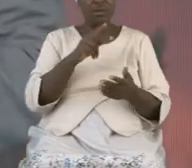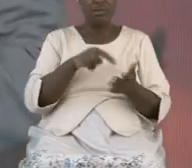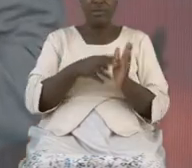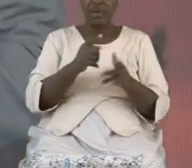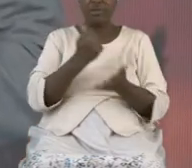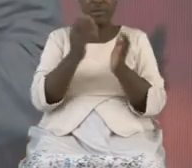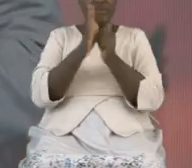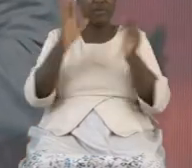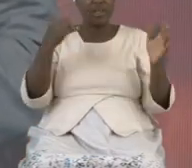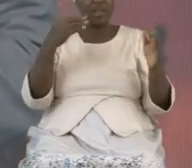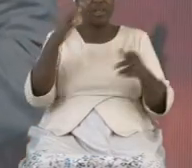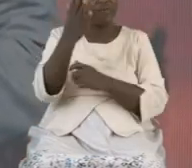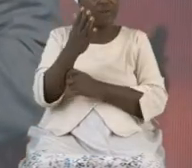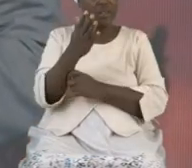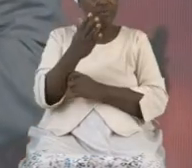fornication, crucified;